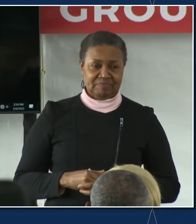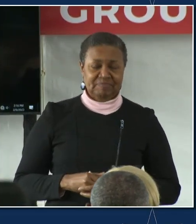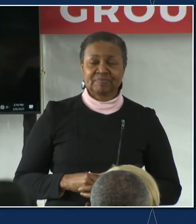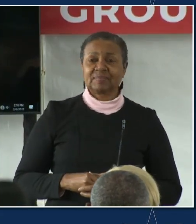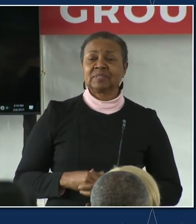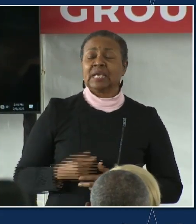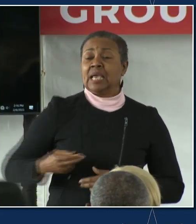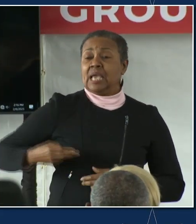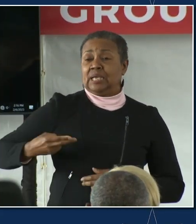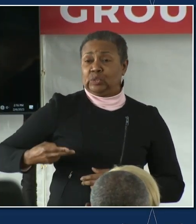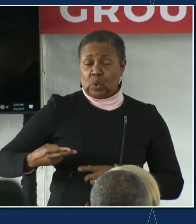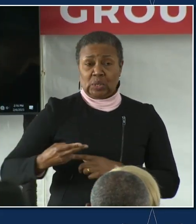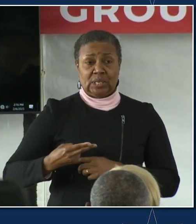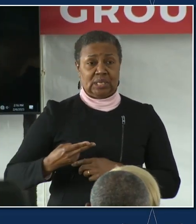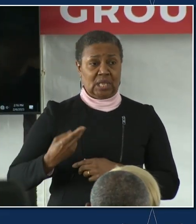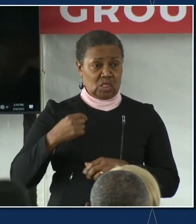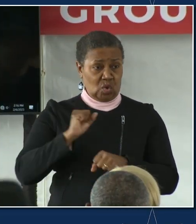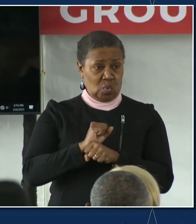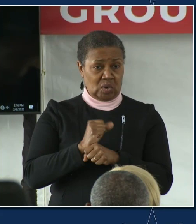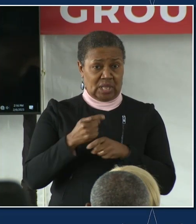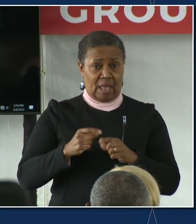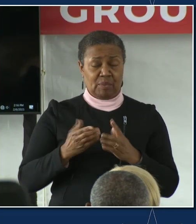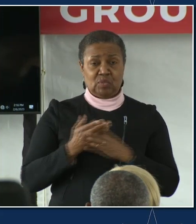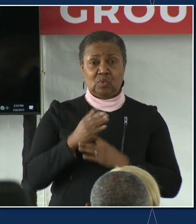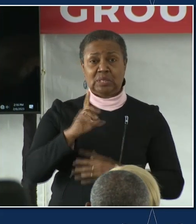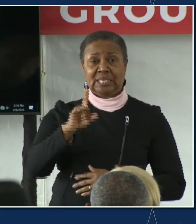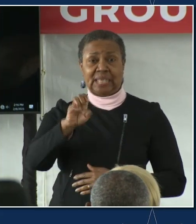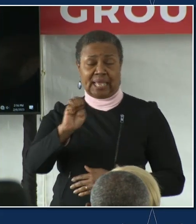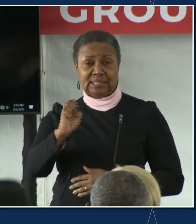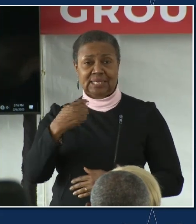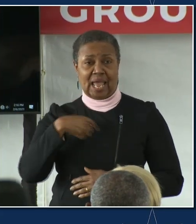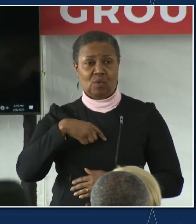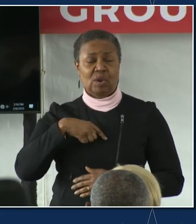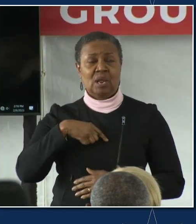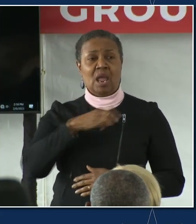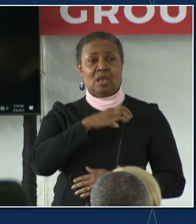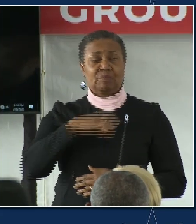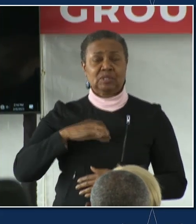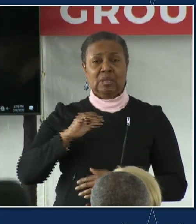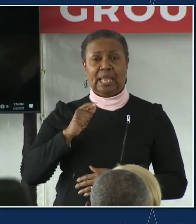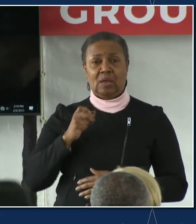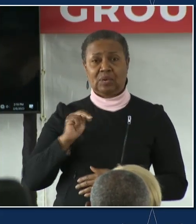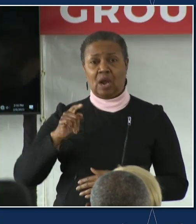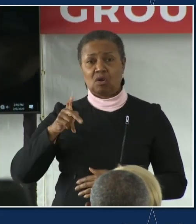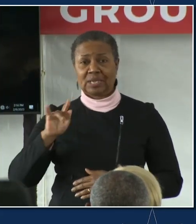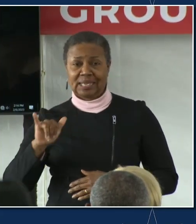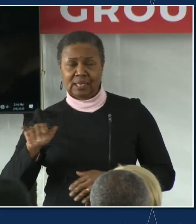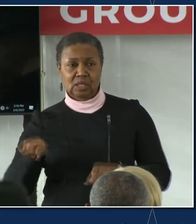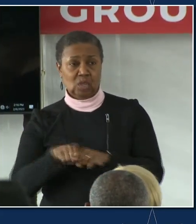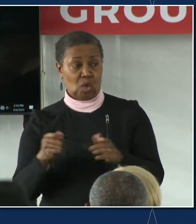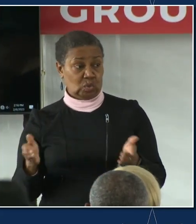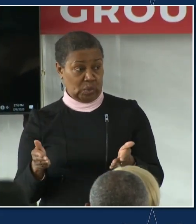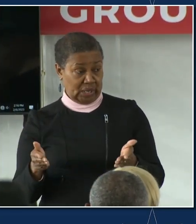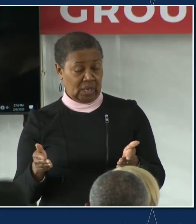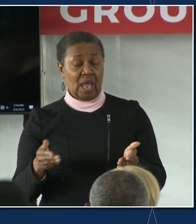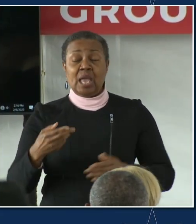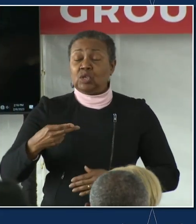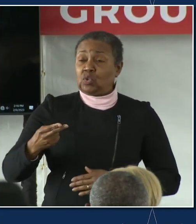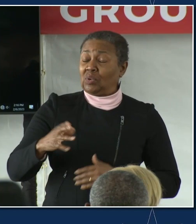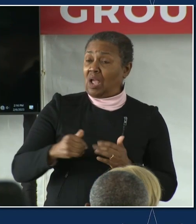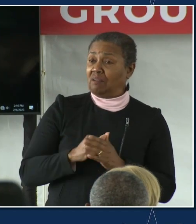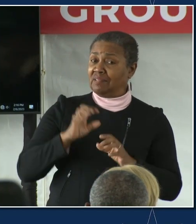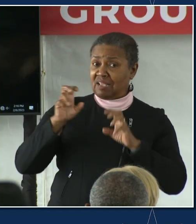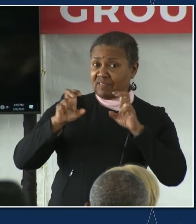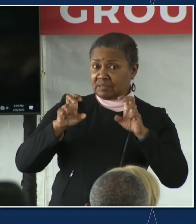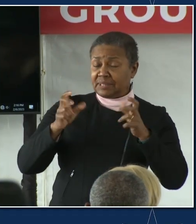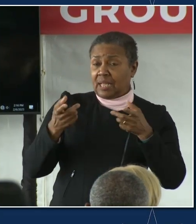Historically, the work that we did through DCASE and our great Commissioner Aaron Harkey is also here. But historically, all of the